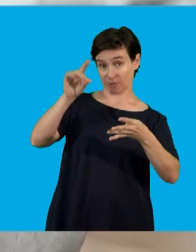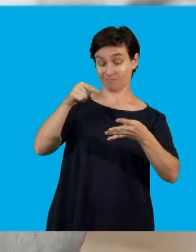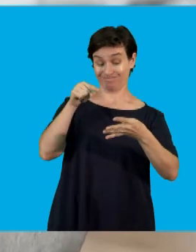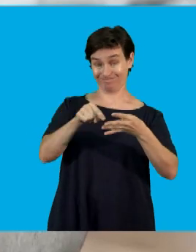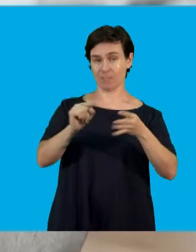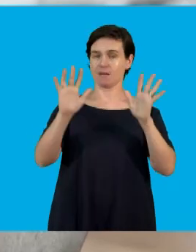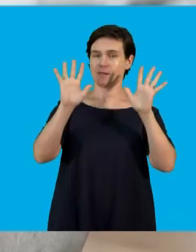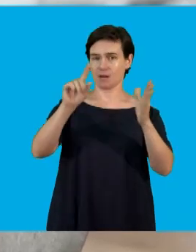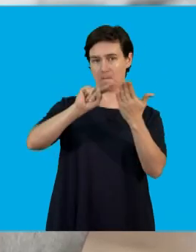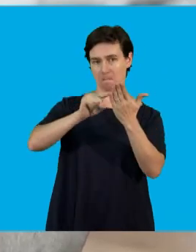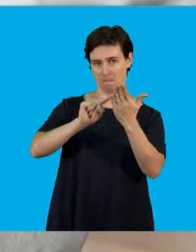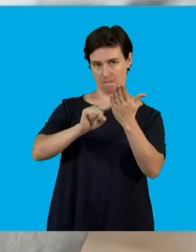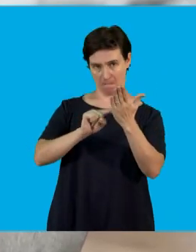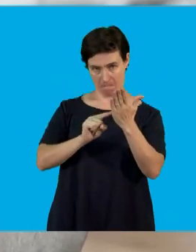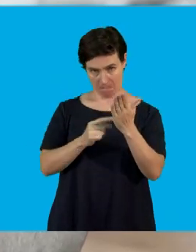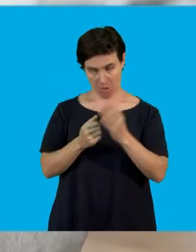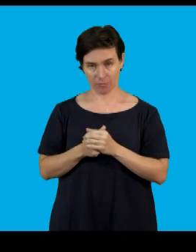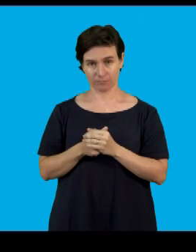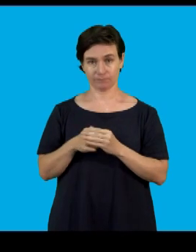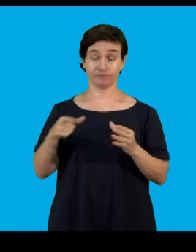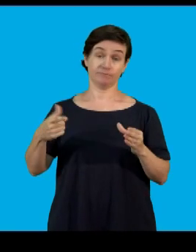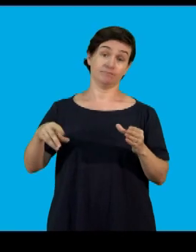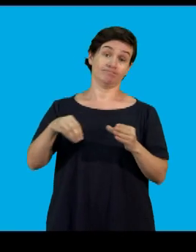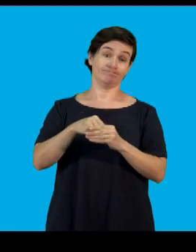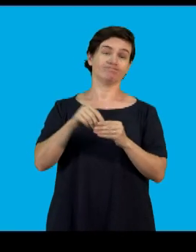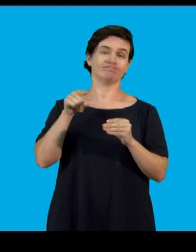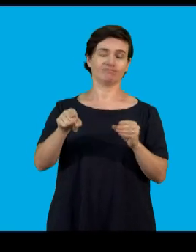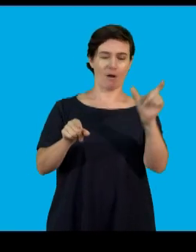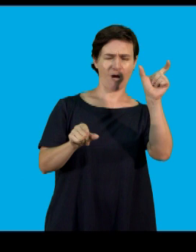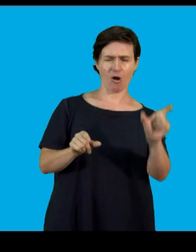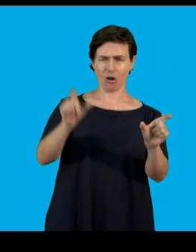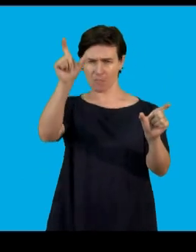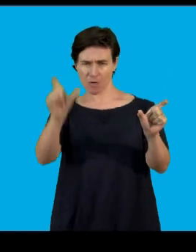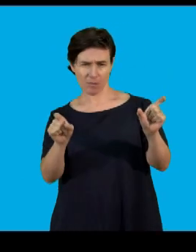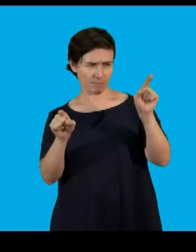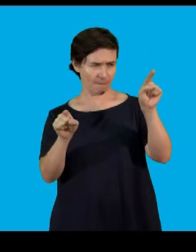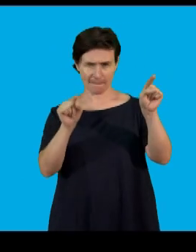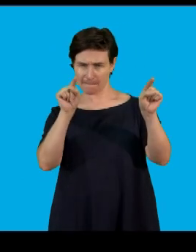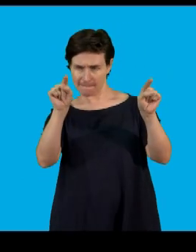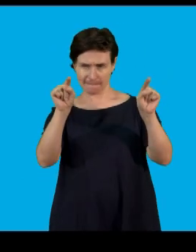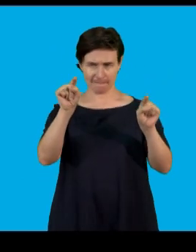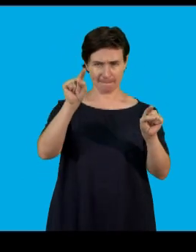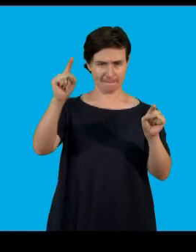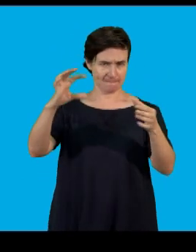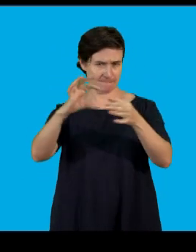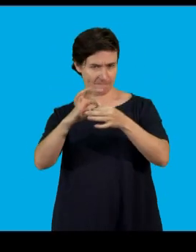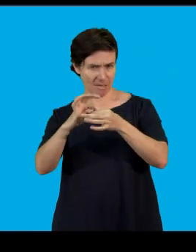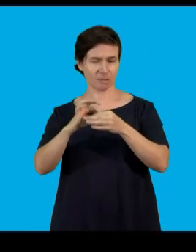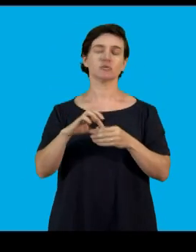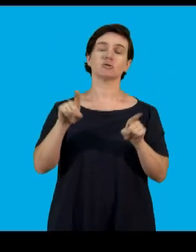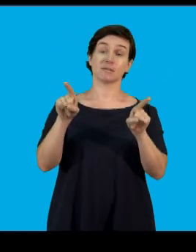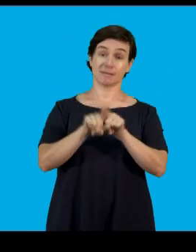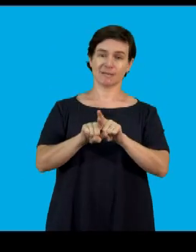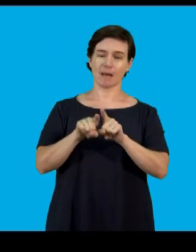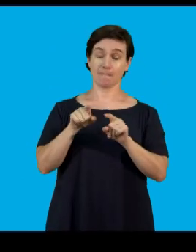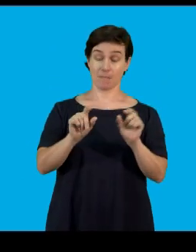first, which is 10 marks. And then there's also matching columns, and there's also filling